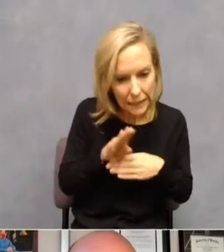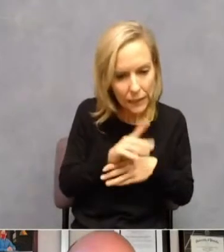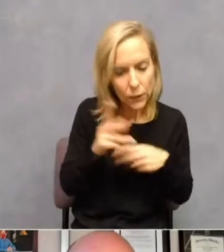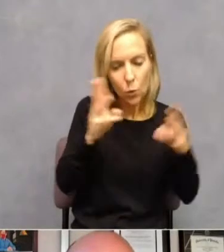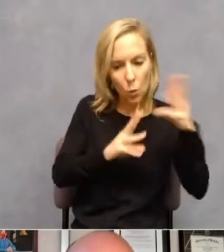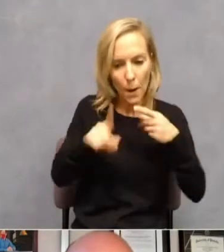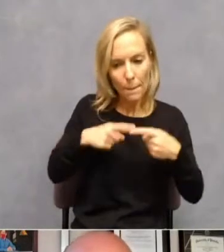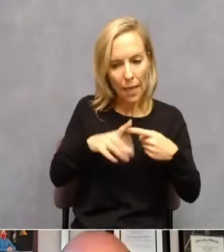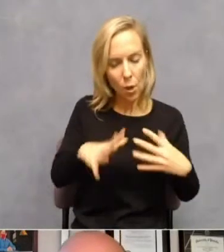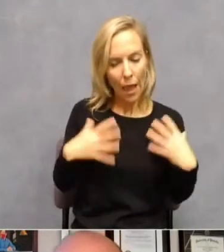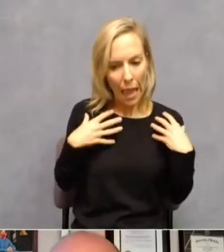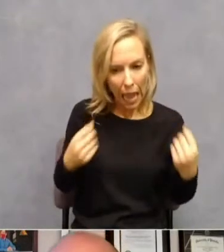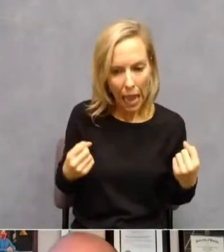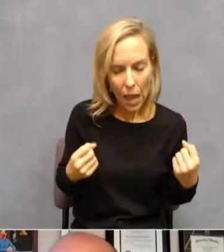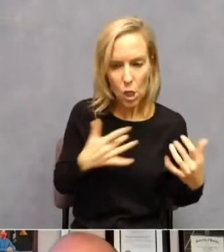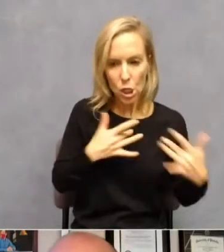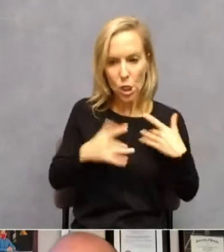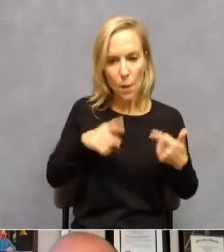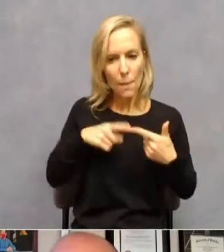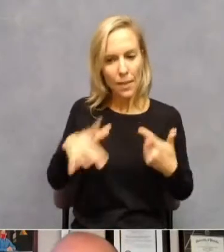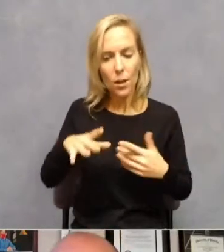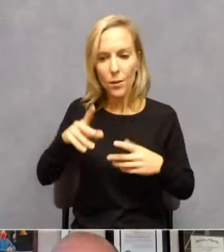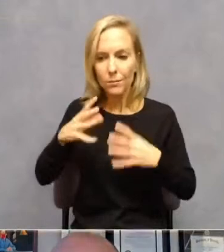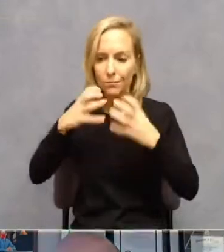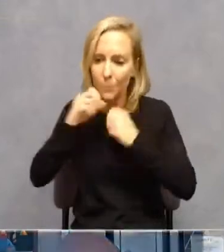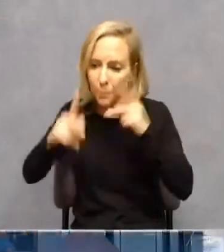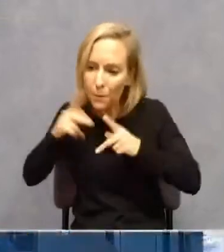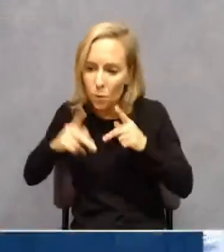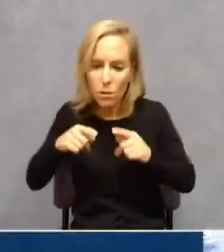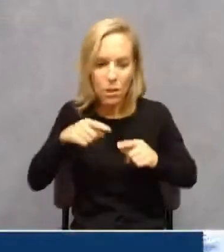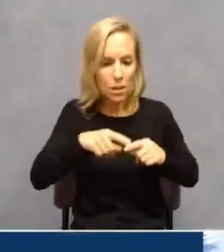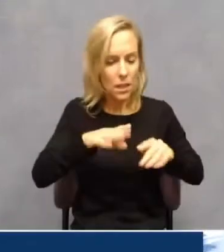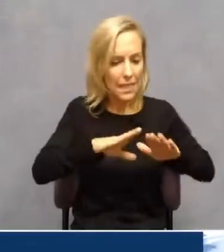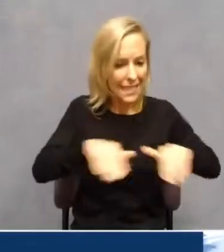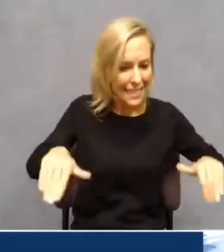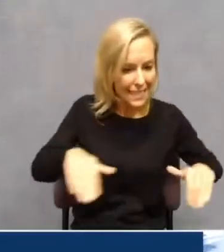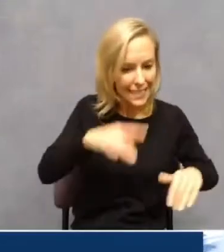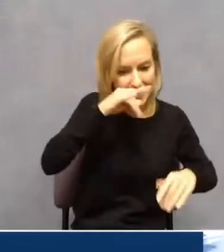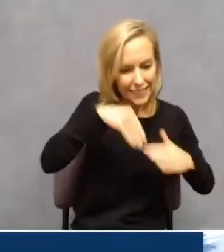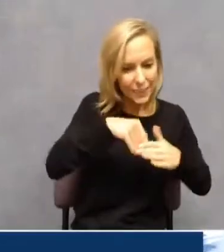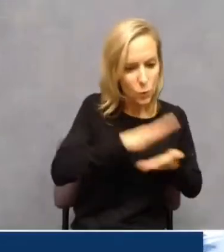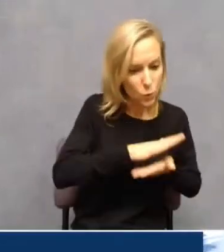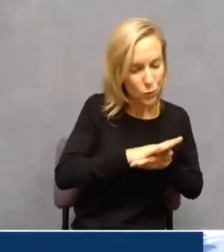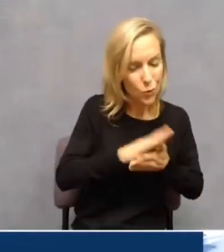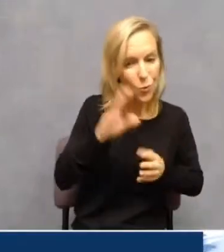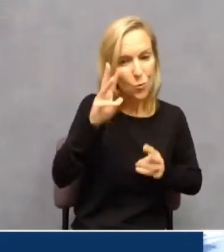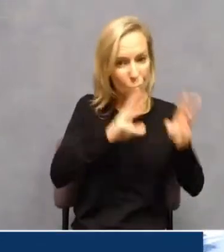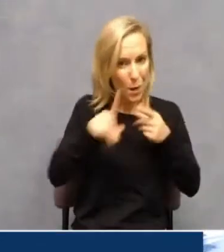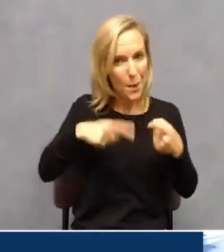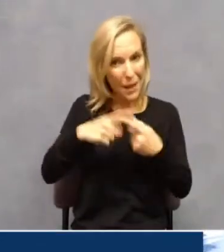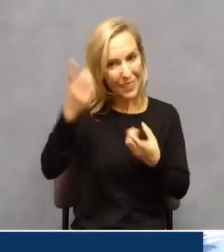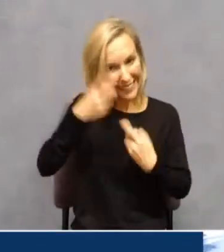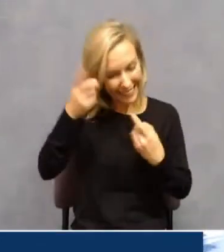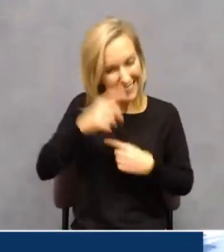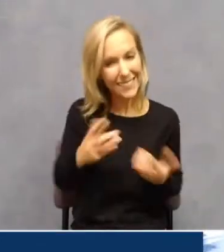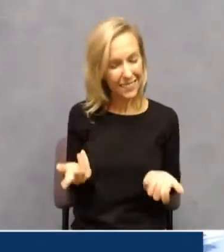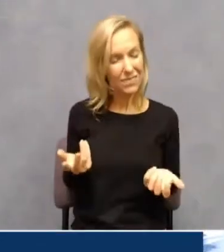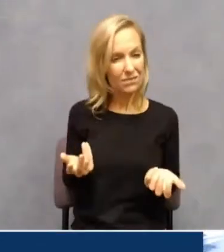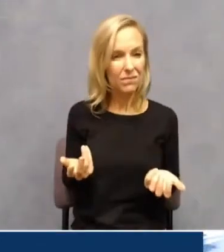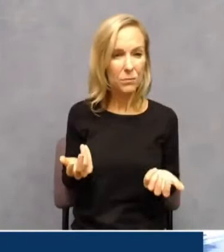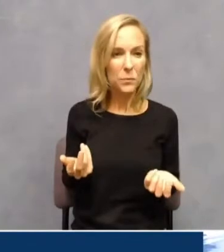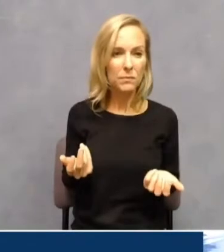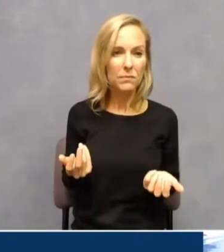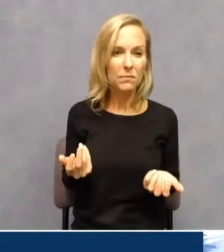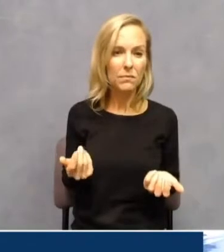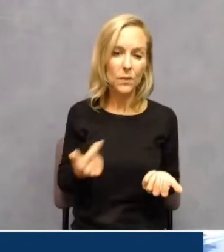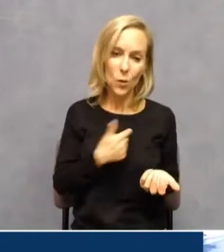their loved ones. They're worried about their kids in school. They're worried about the disease. This is what we would